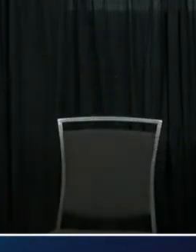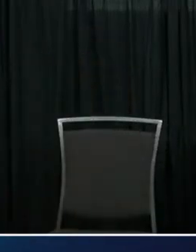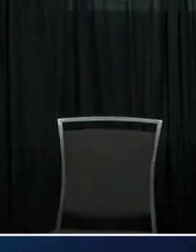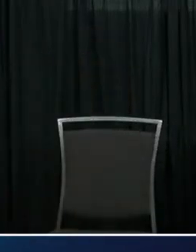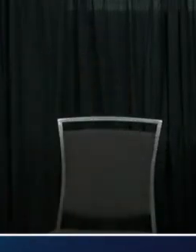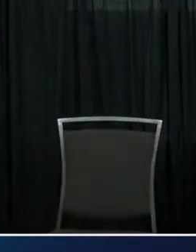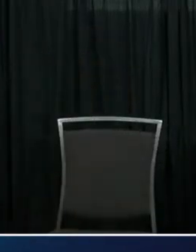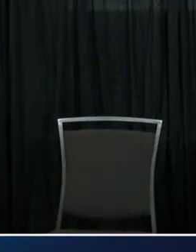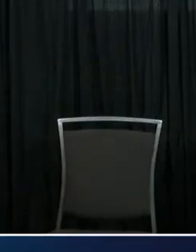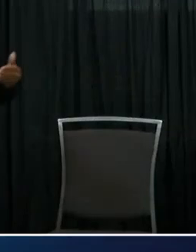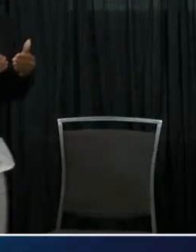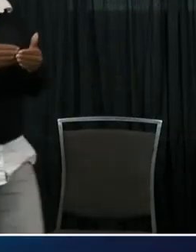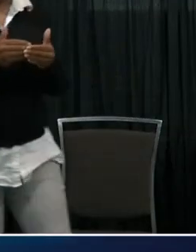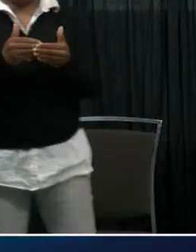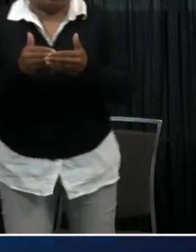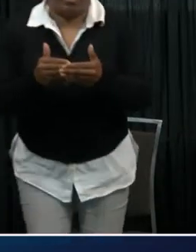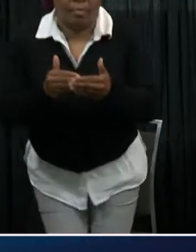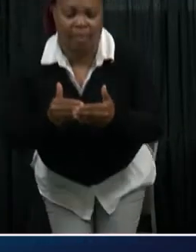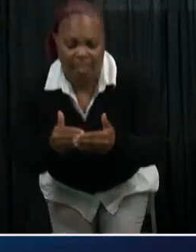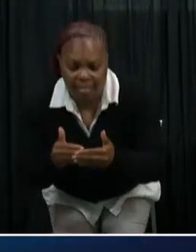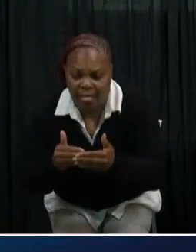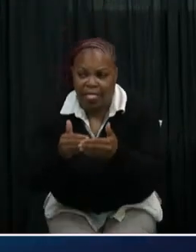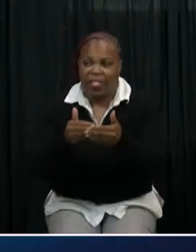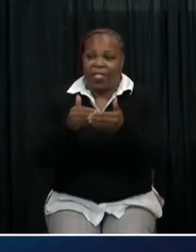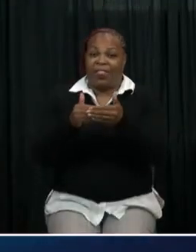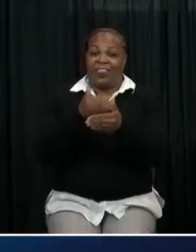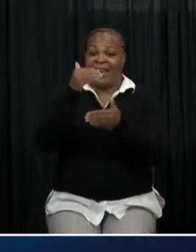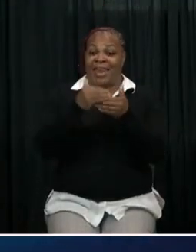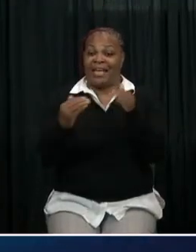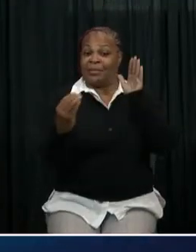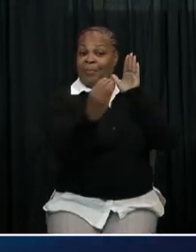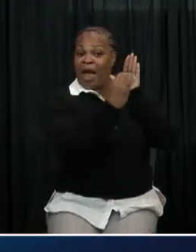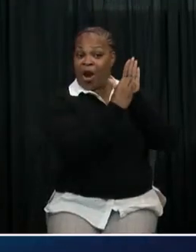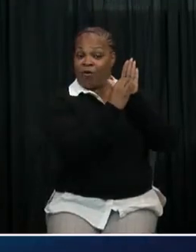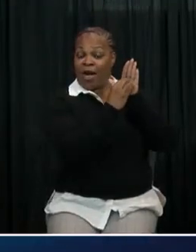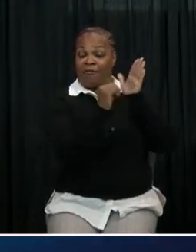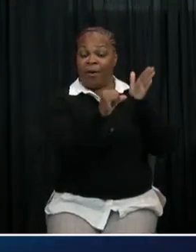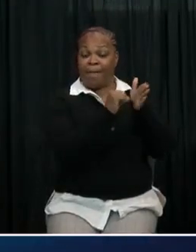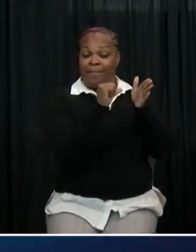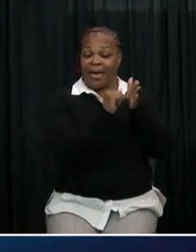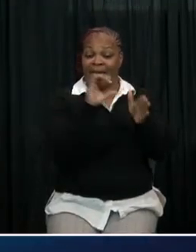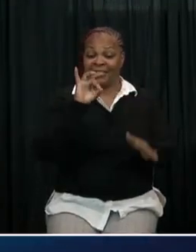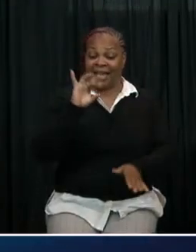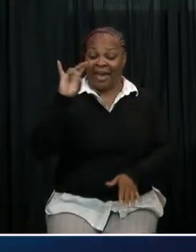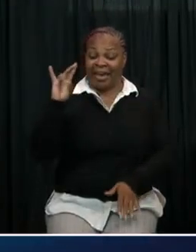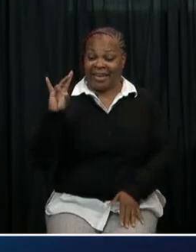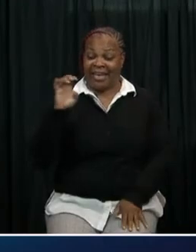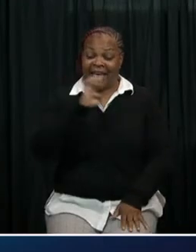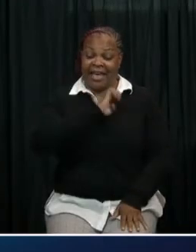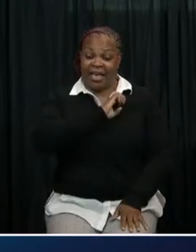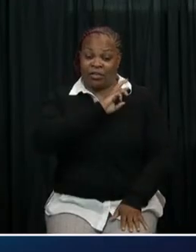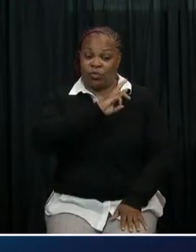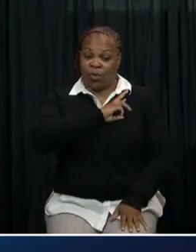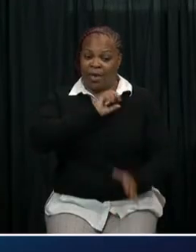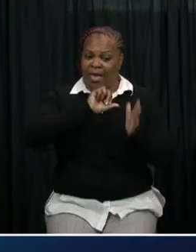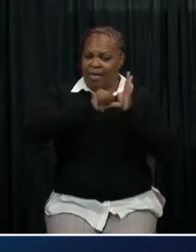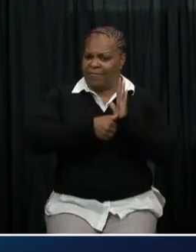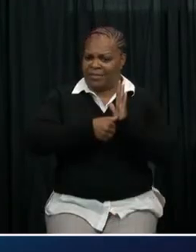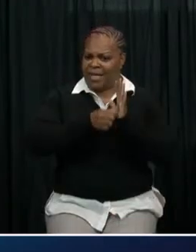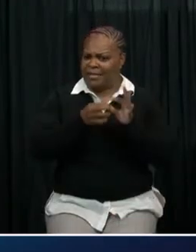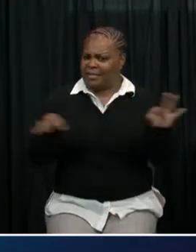the third paragraph on page 80, the following statement of Ellen White underscores the importance of this